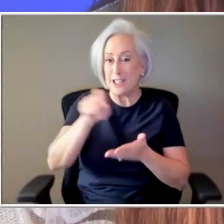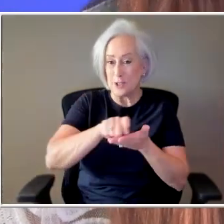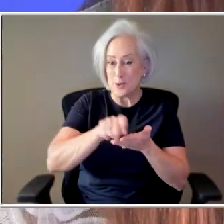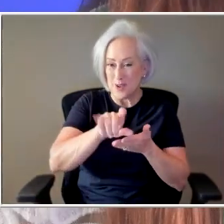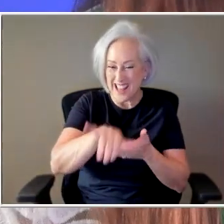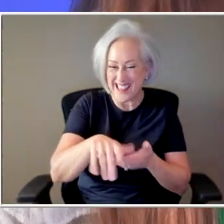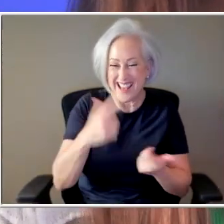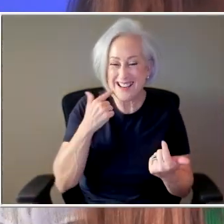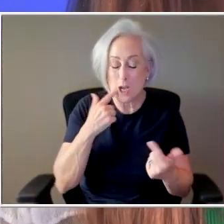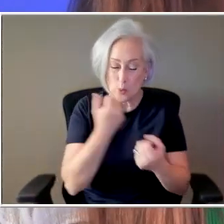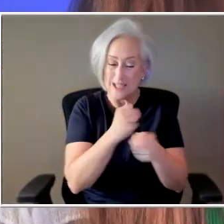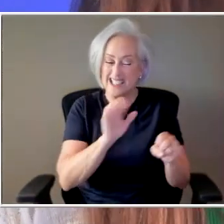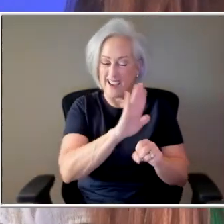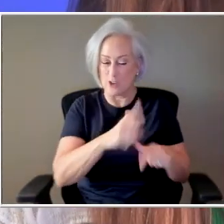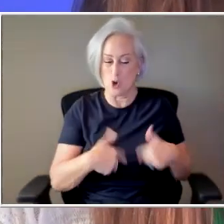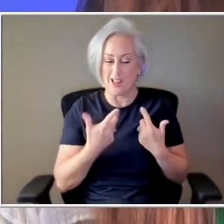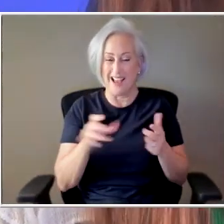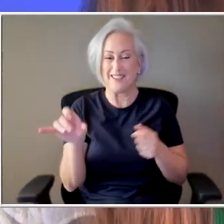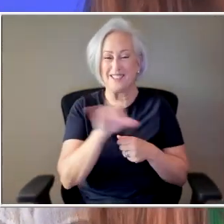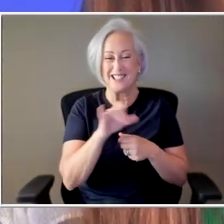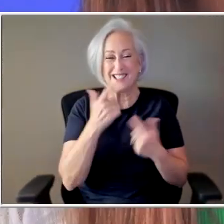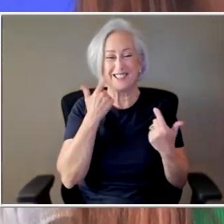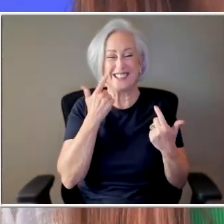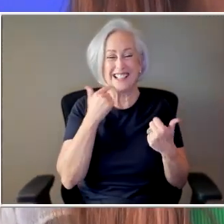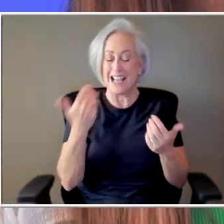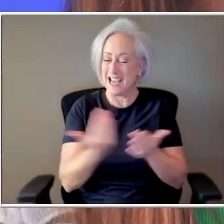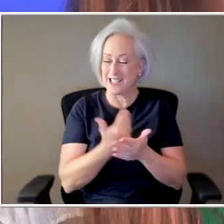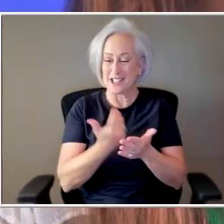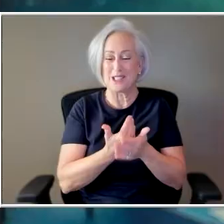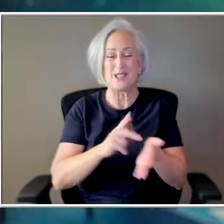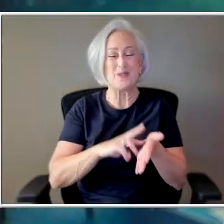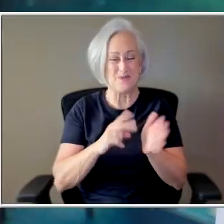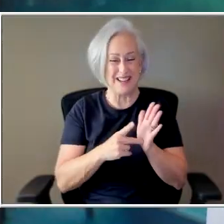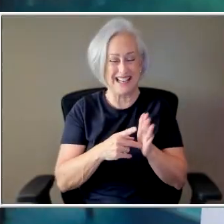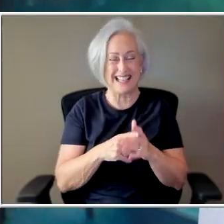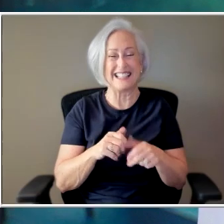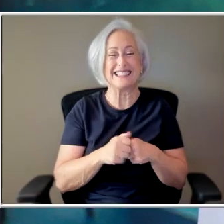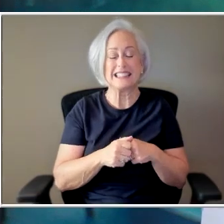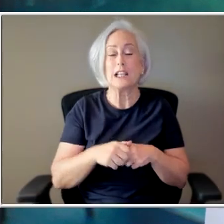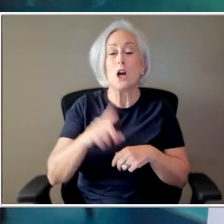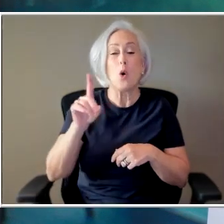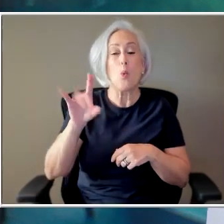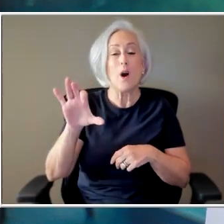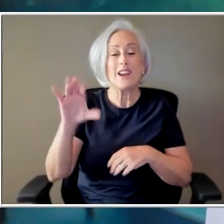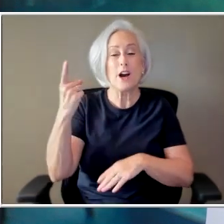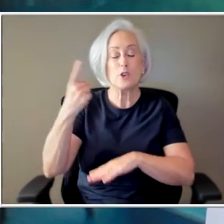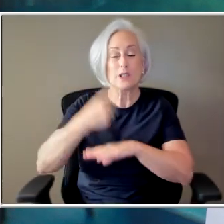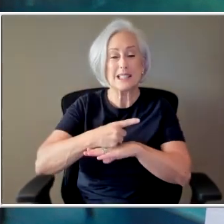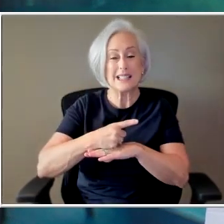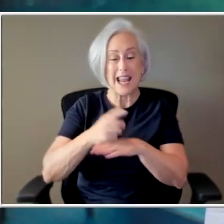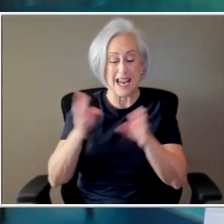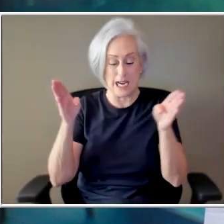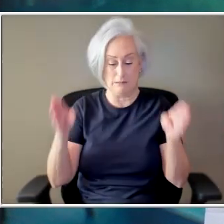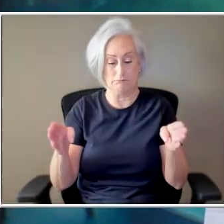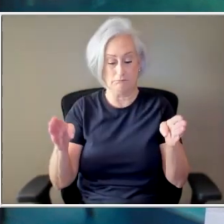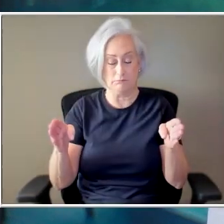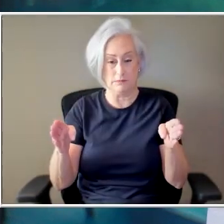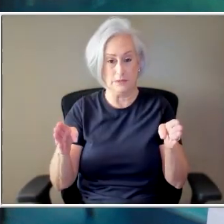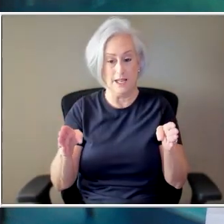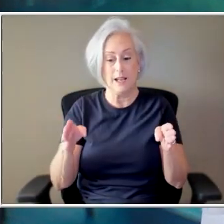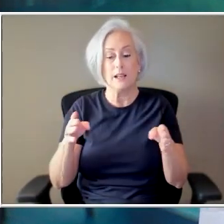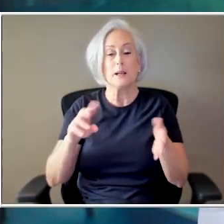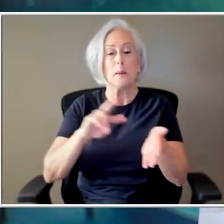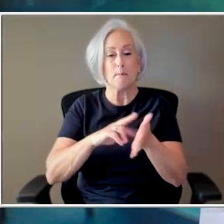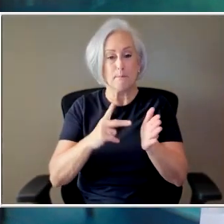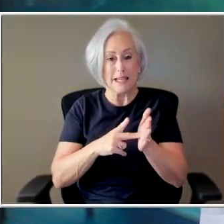save her life, and a whole different meaning. Absolutely, that's exactly right. But, you know, the 100-day period is a mark of having survived a